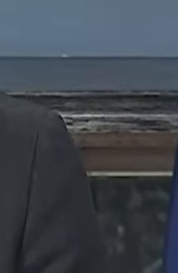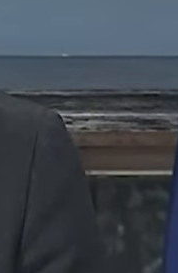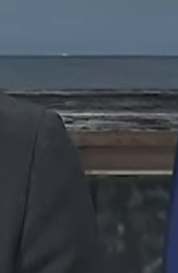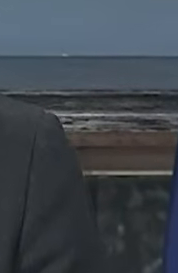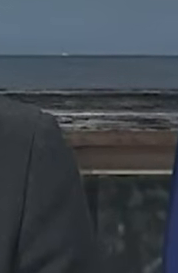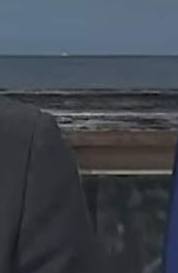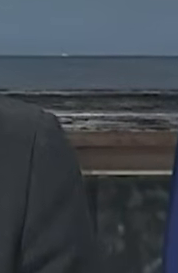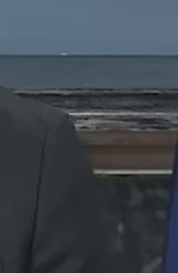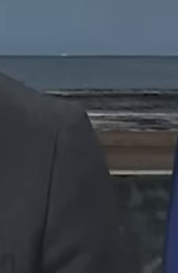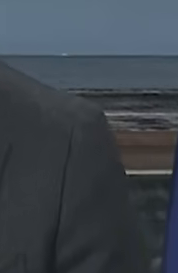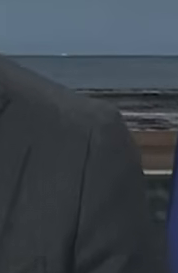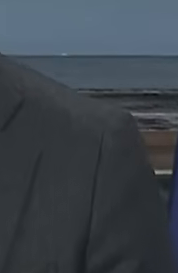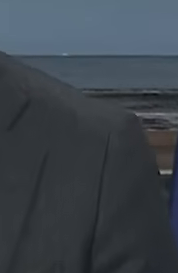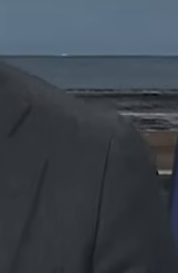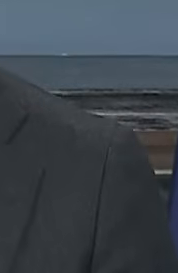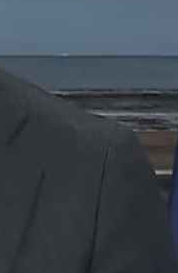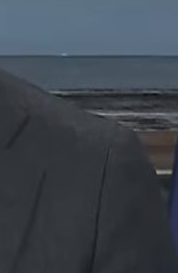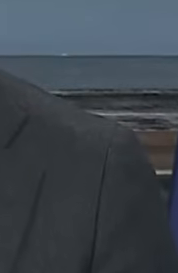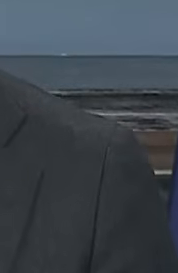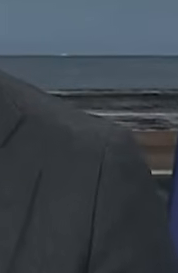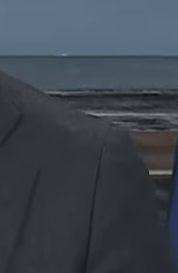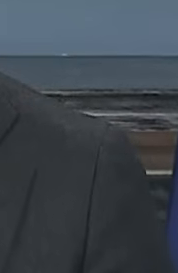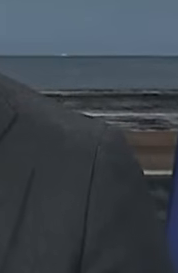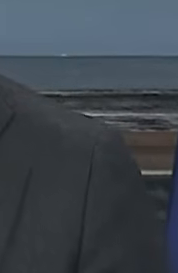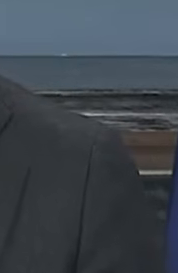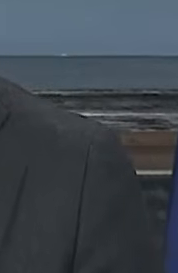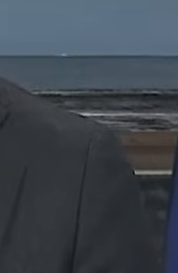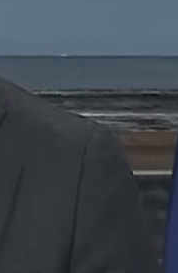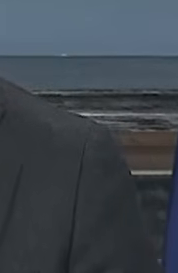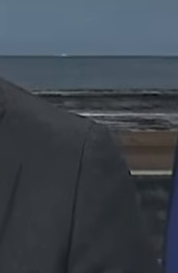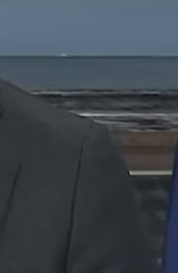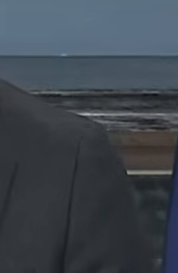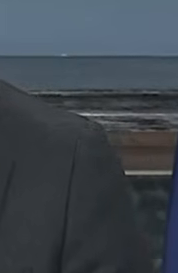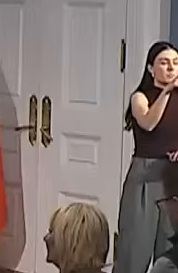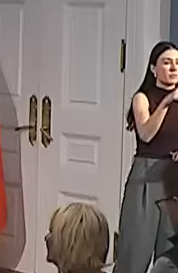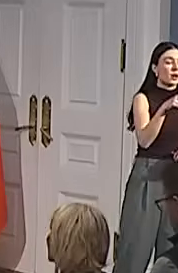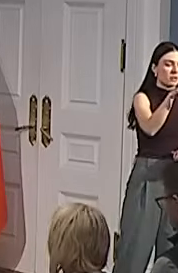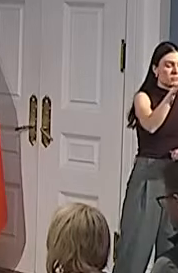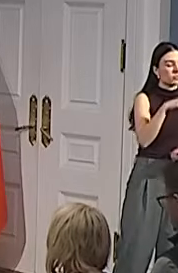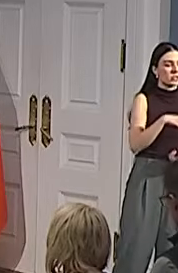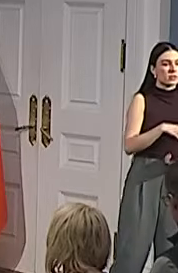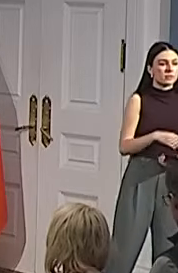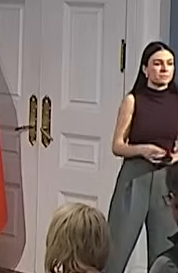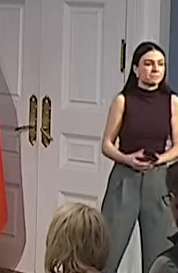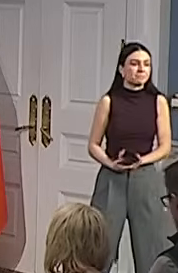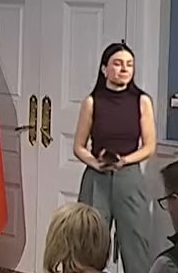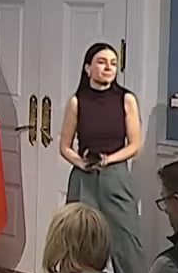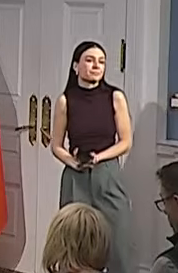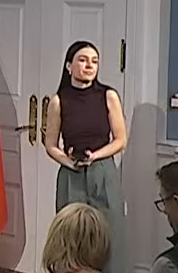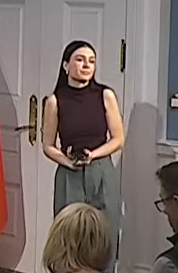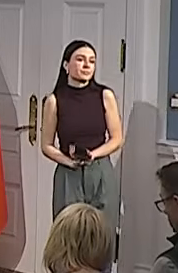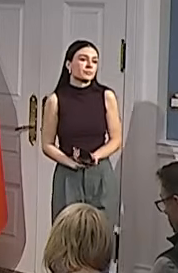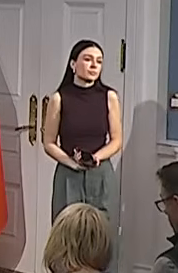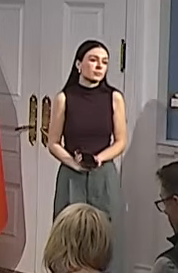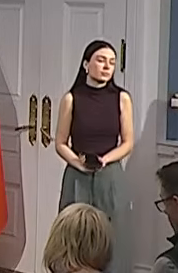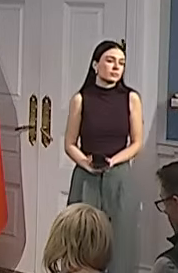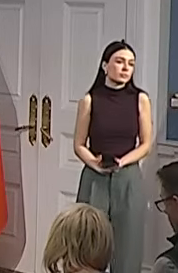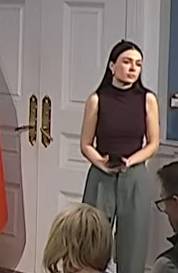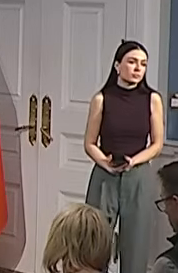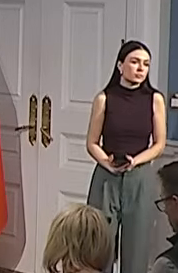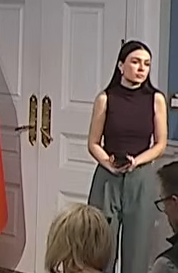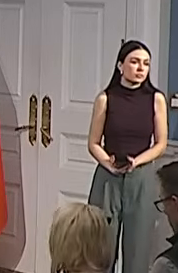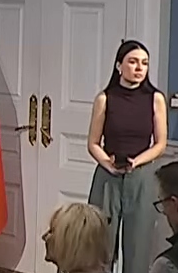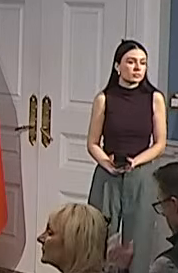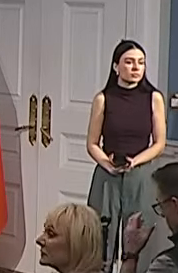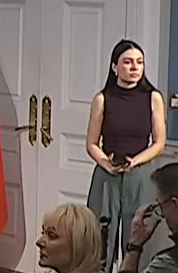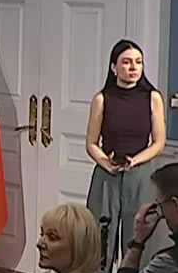safe over many years. I'll let the mayor of Minneapolis speak to the policies there. Prescott. Thank you. Mr. Mayor, just one